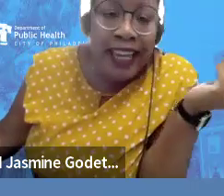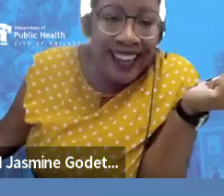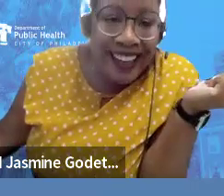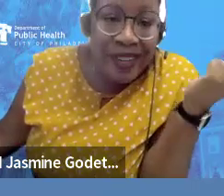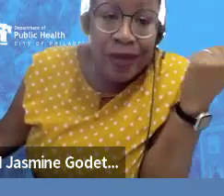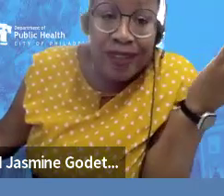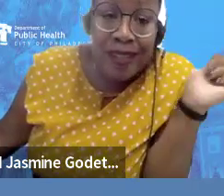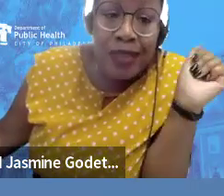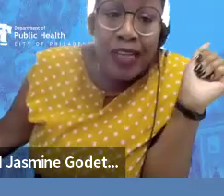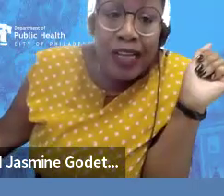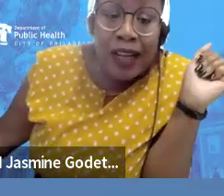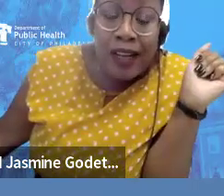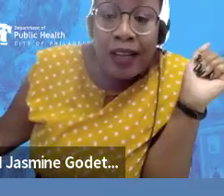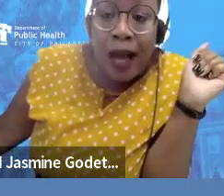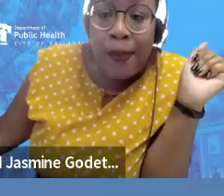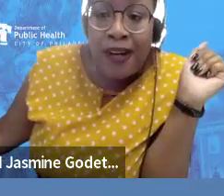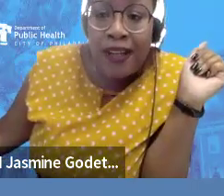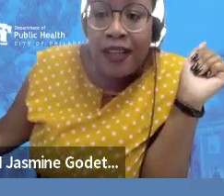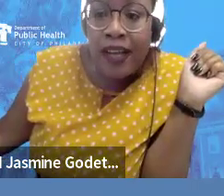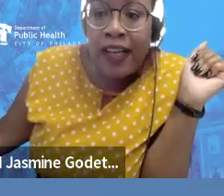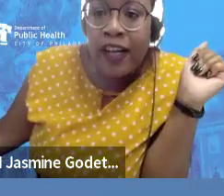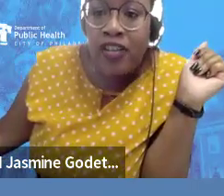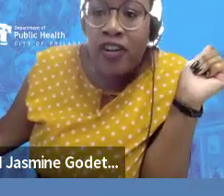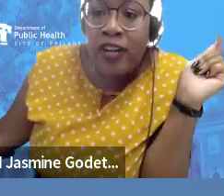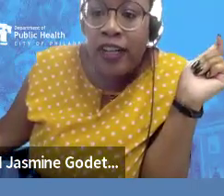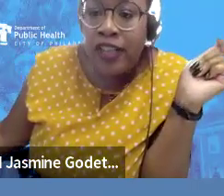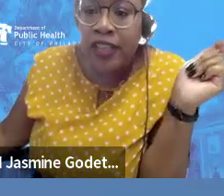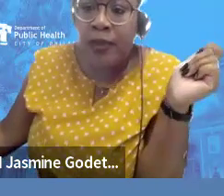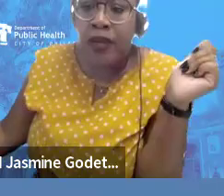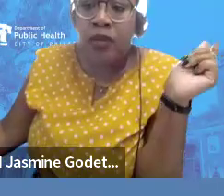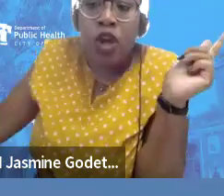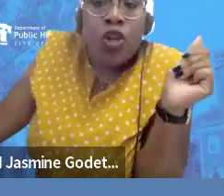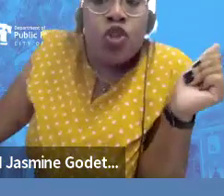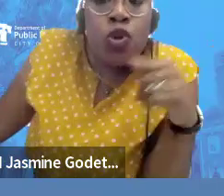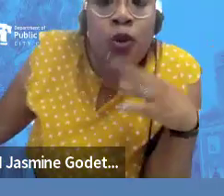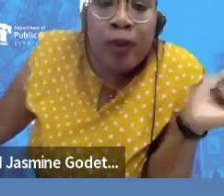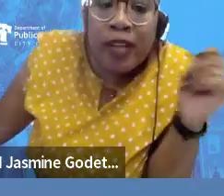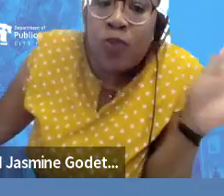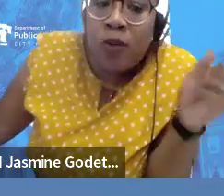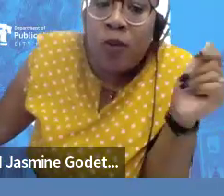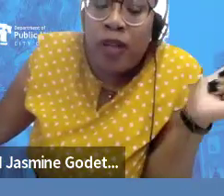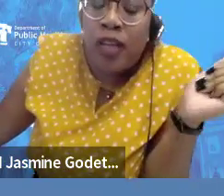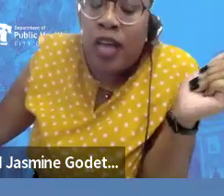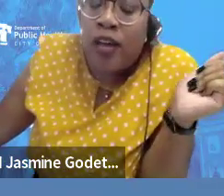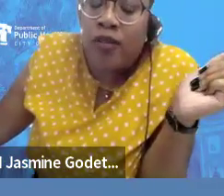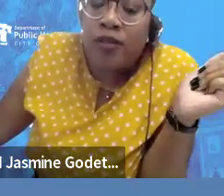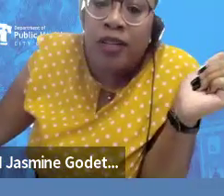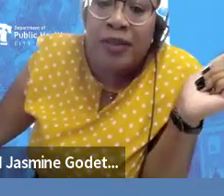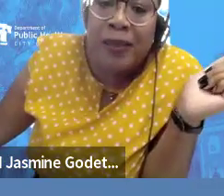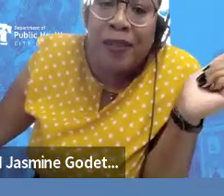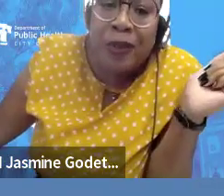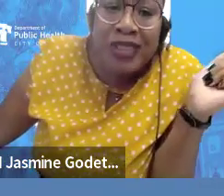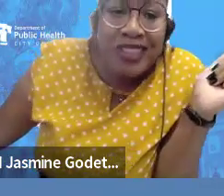My colleague King will hop on and get us started in just about 2 more minutes while we